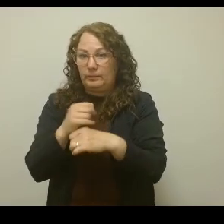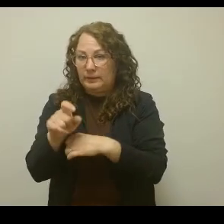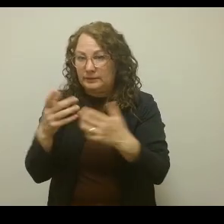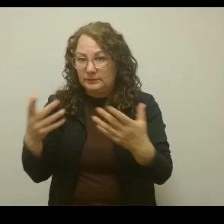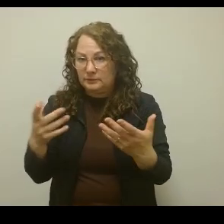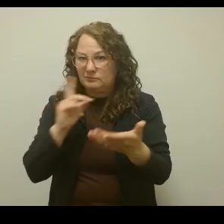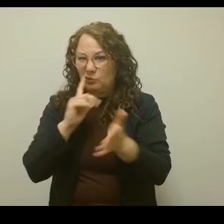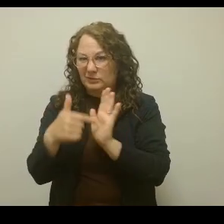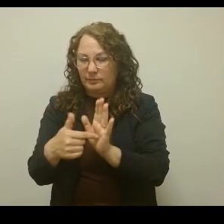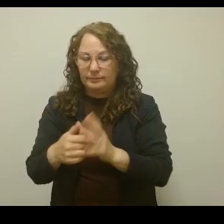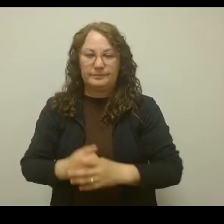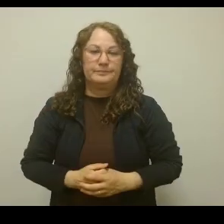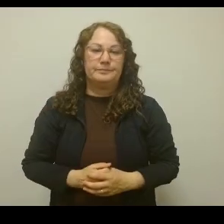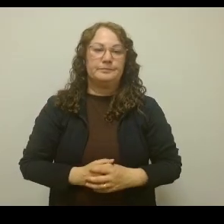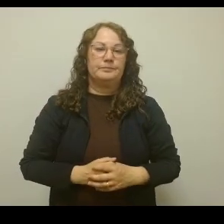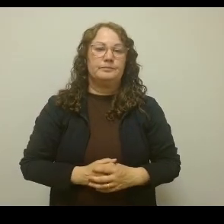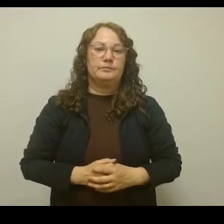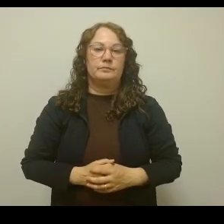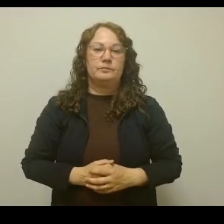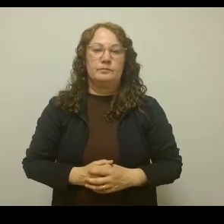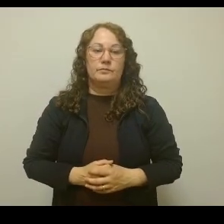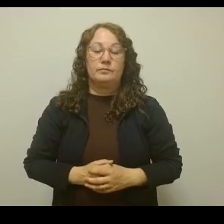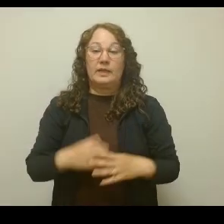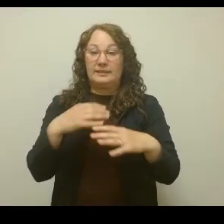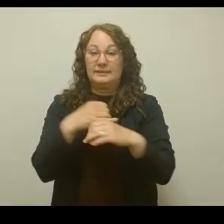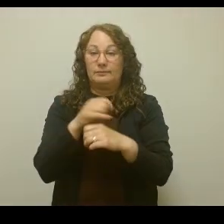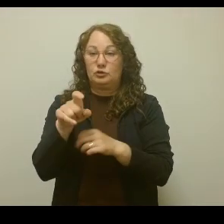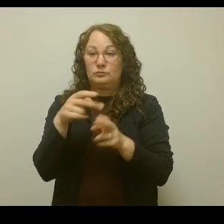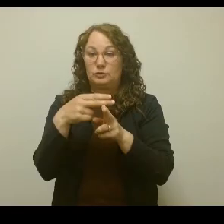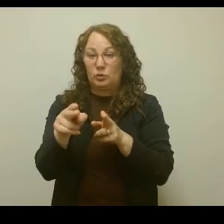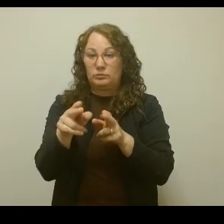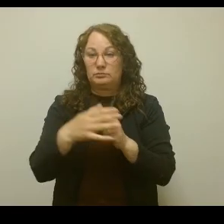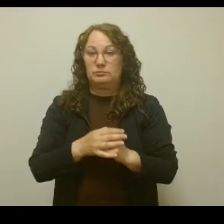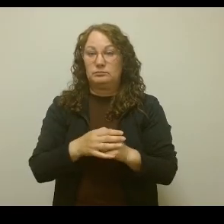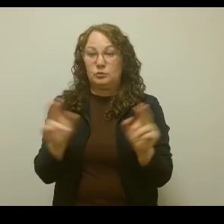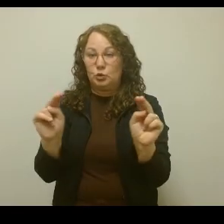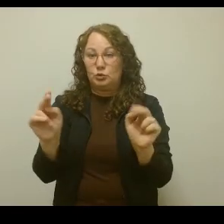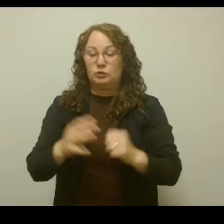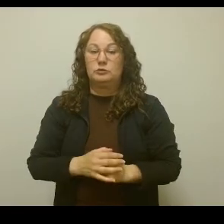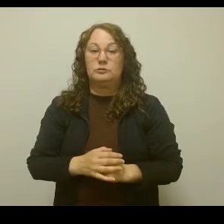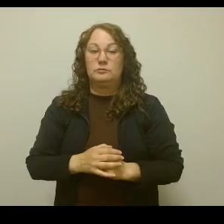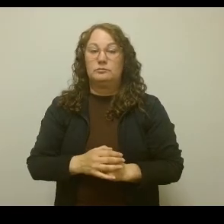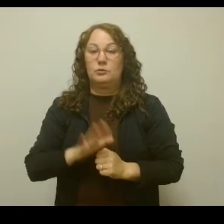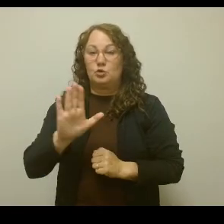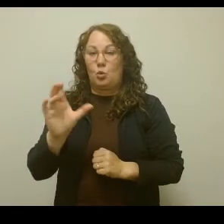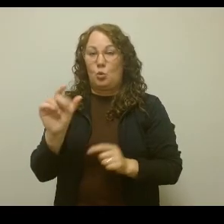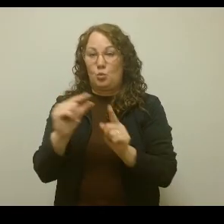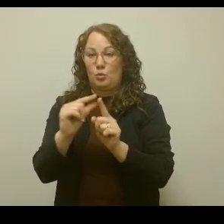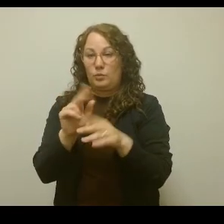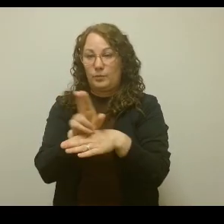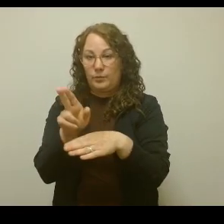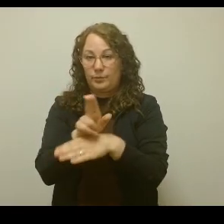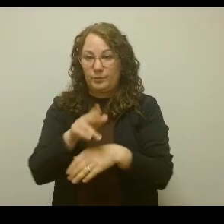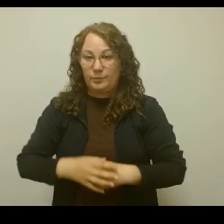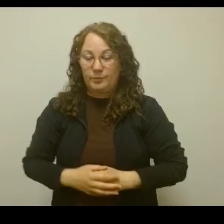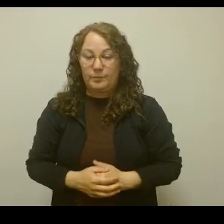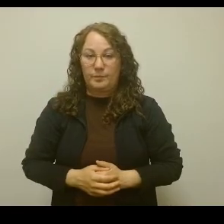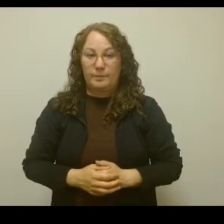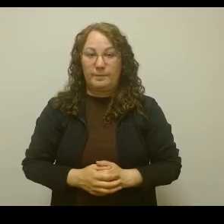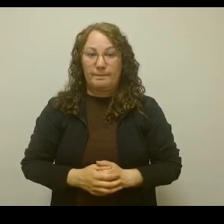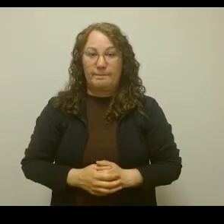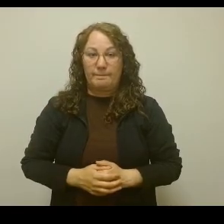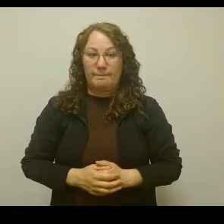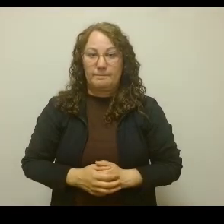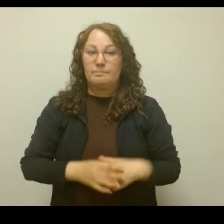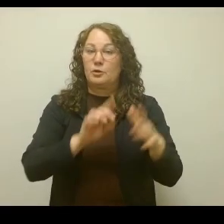And so on. Summaries should be short, objective, and in your own words.